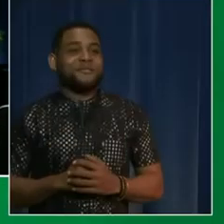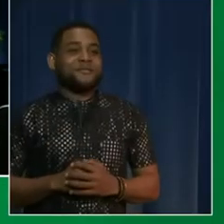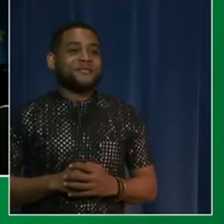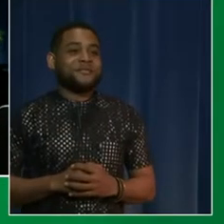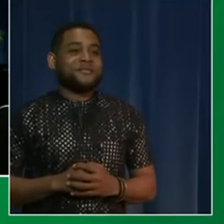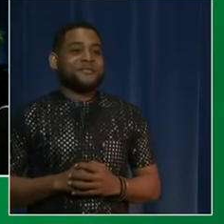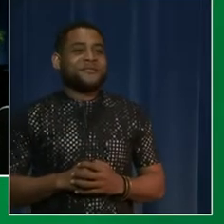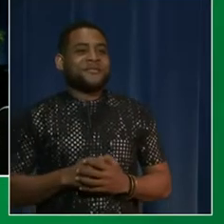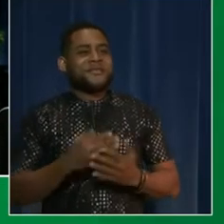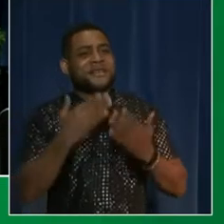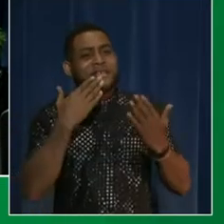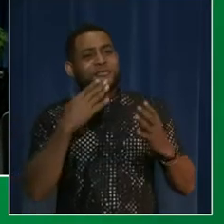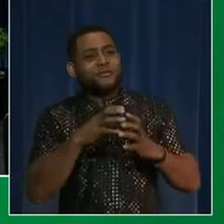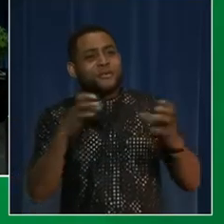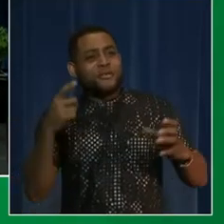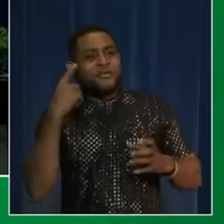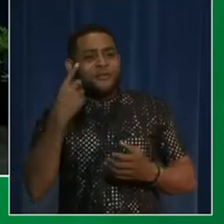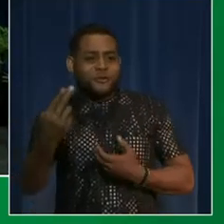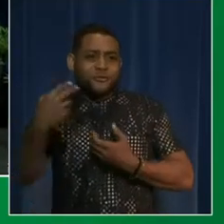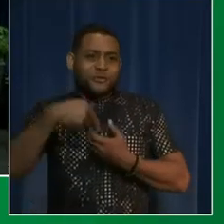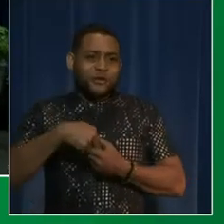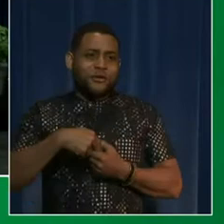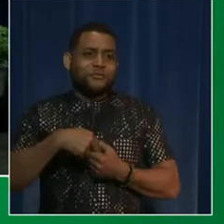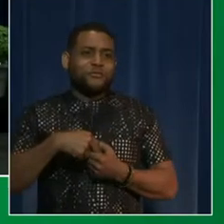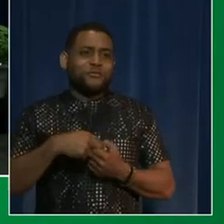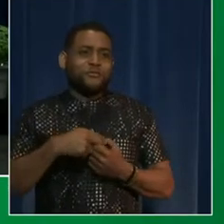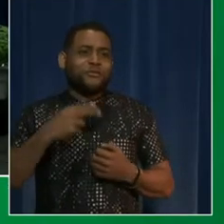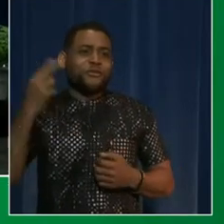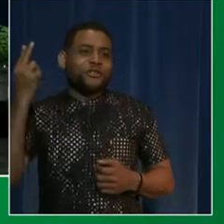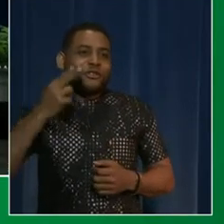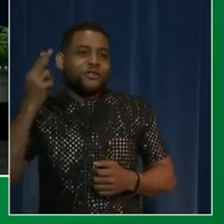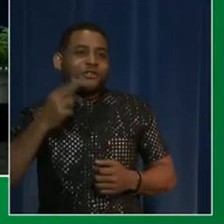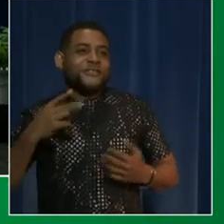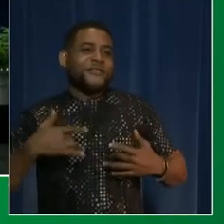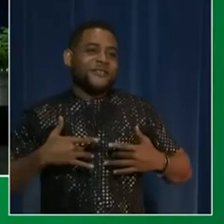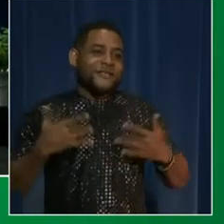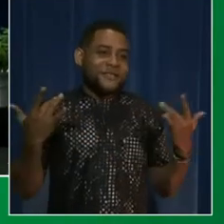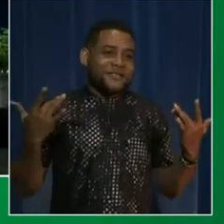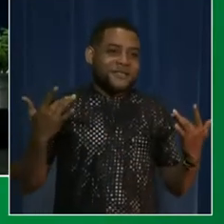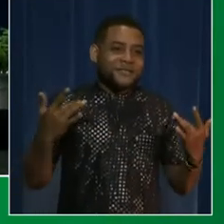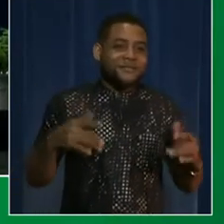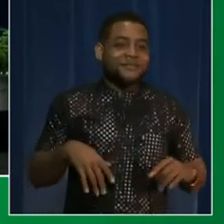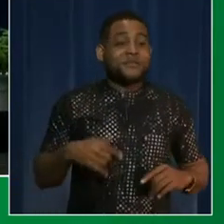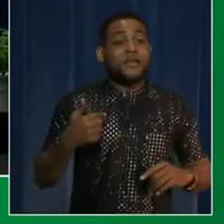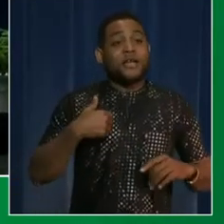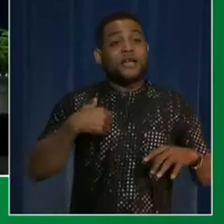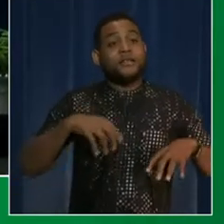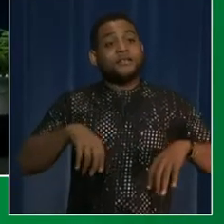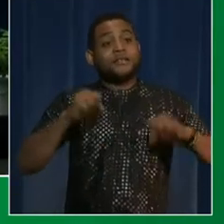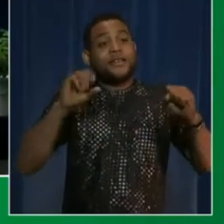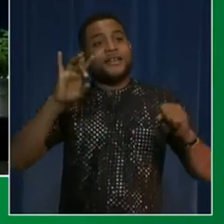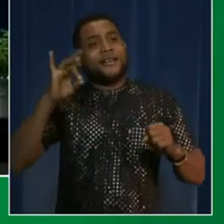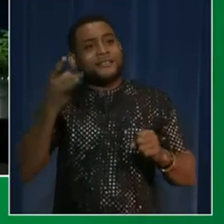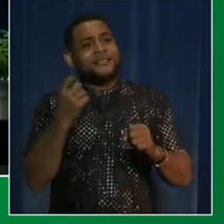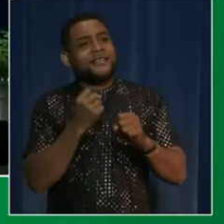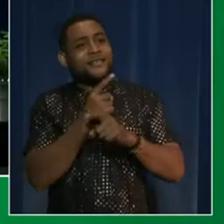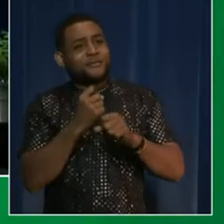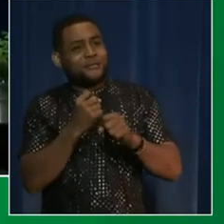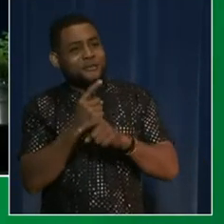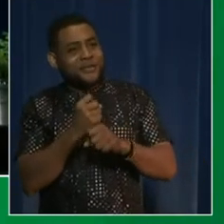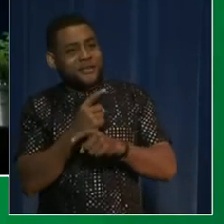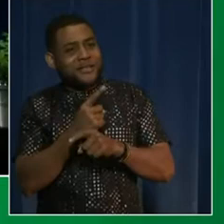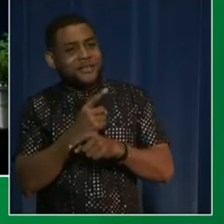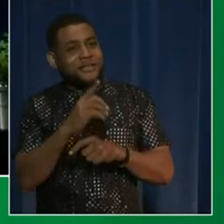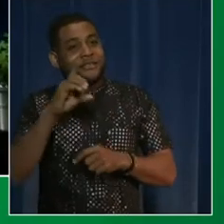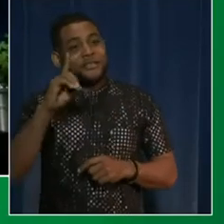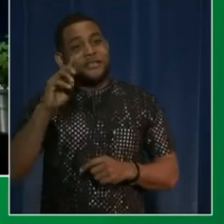occasion. I've got the pleasure of hosting the 8th annual DMPED's March Madness. Before we go